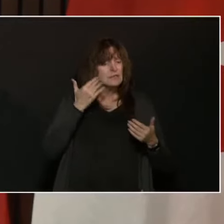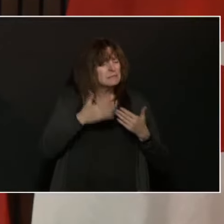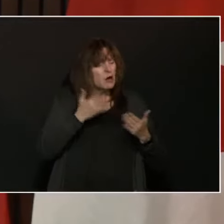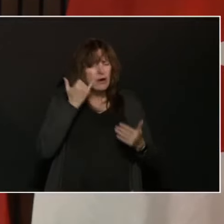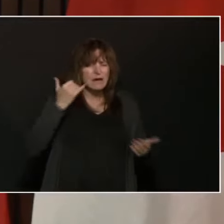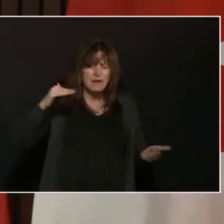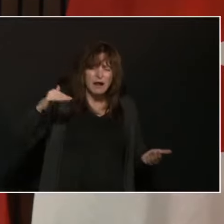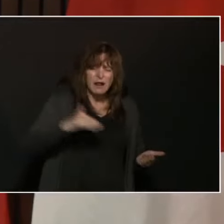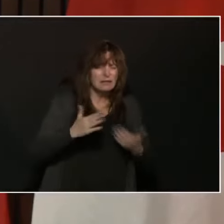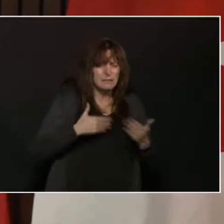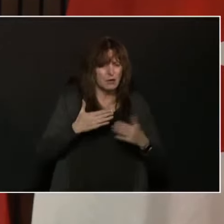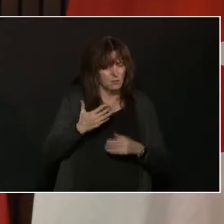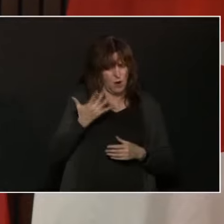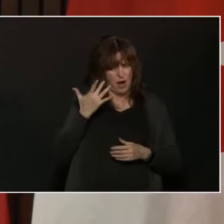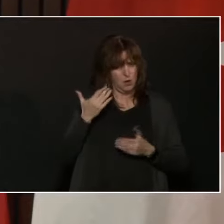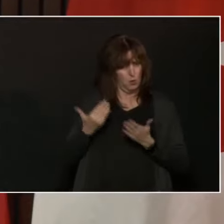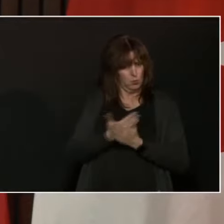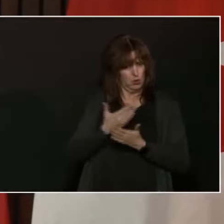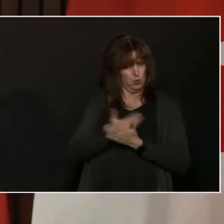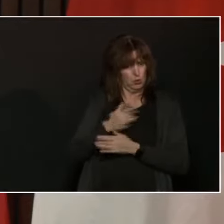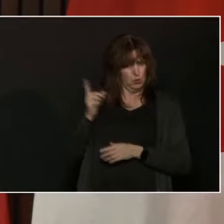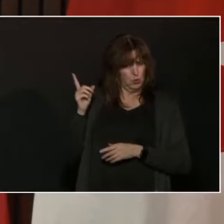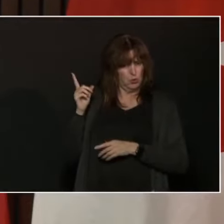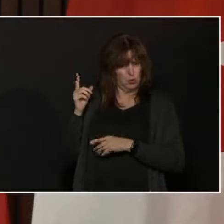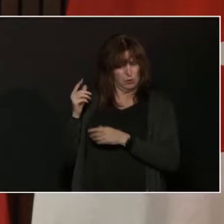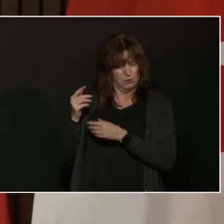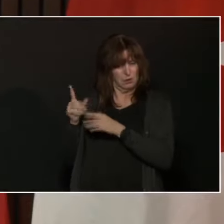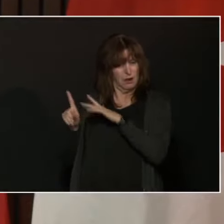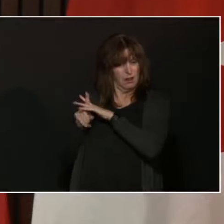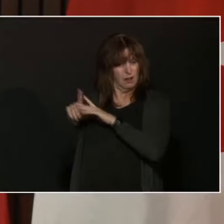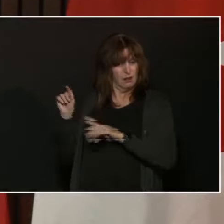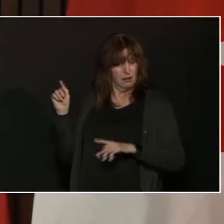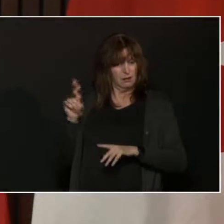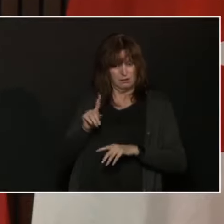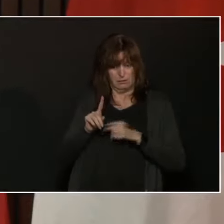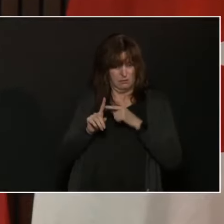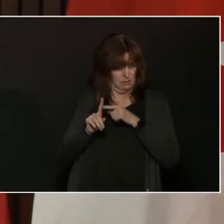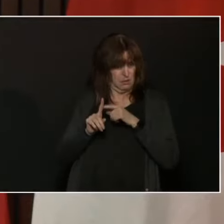increases, it can really lead to a sort of almost kind of